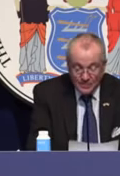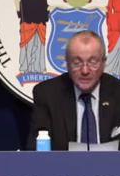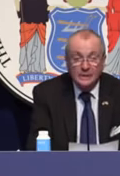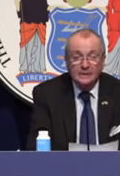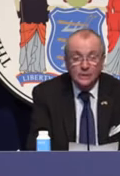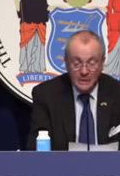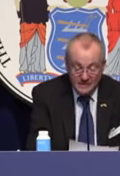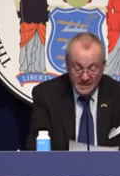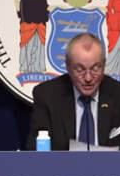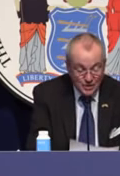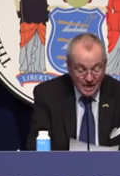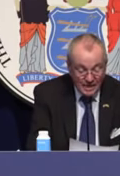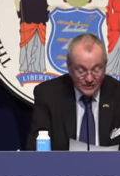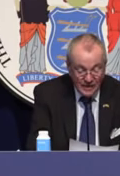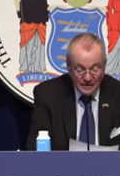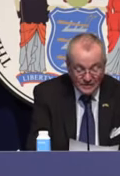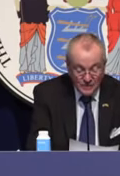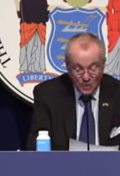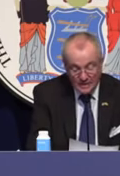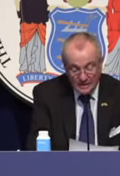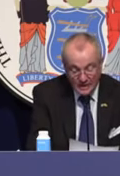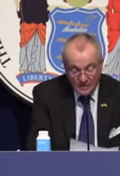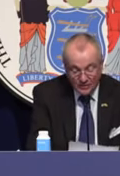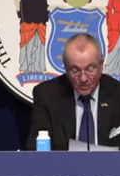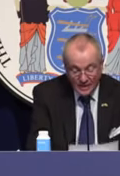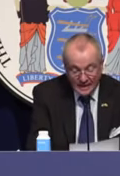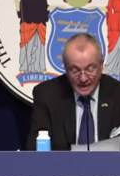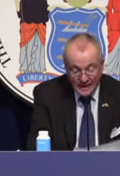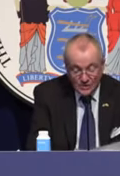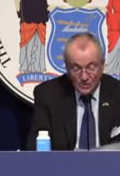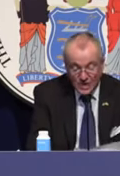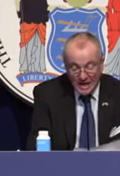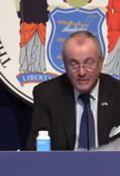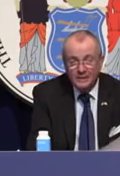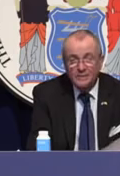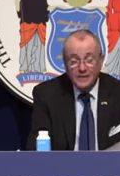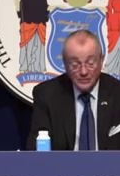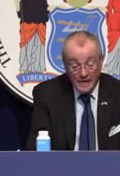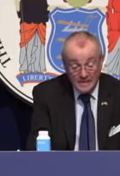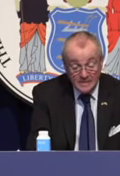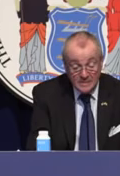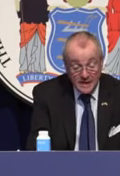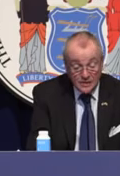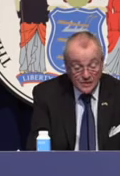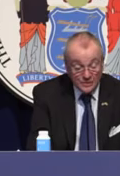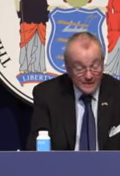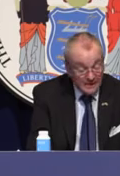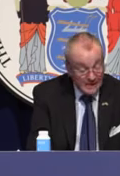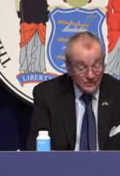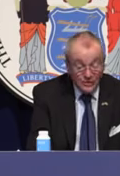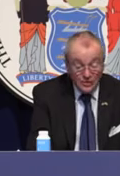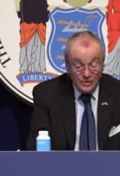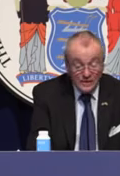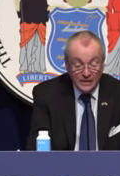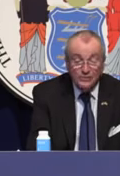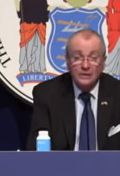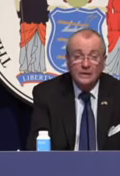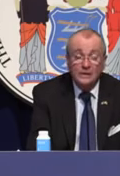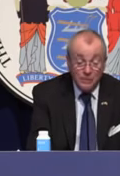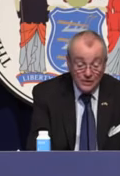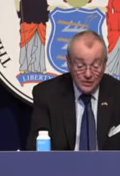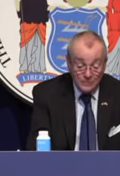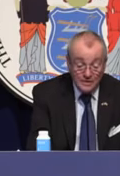longtime employee at UMDNJ in his native Newark before getting a new job as an IT manager at